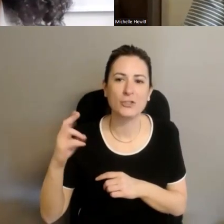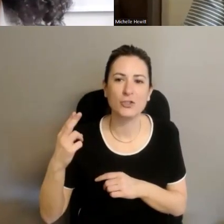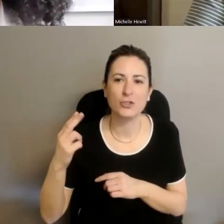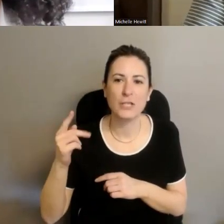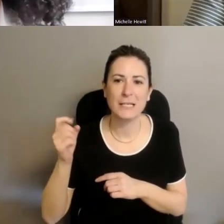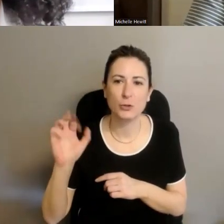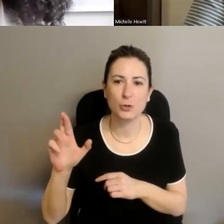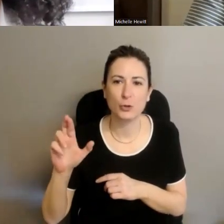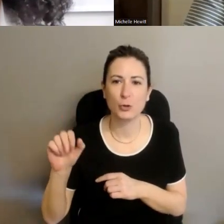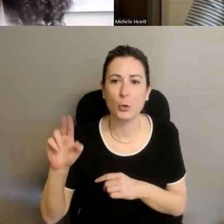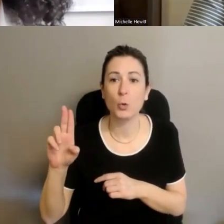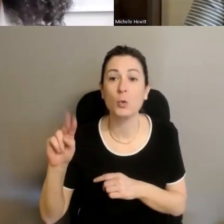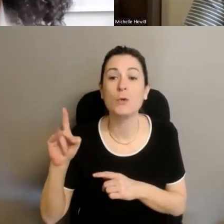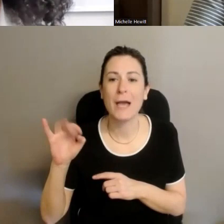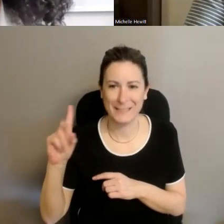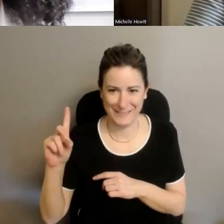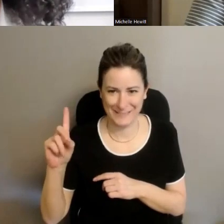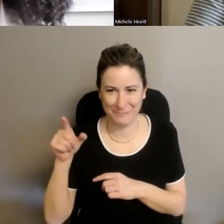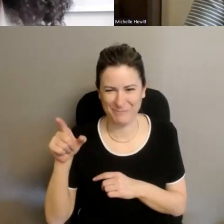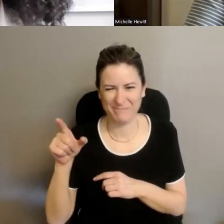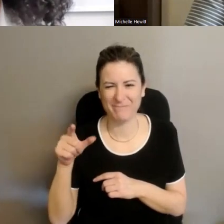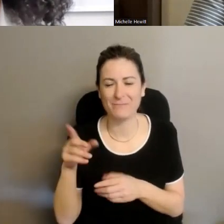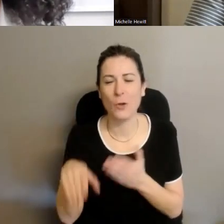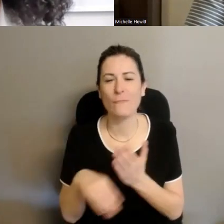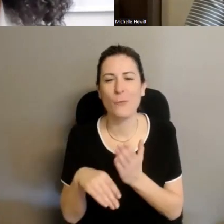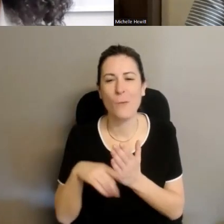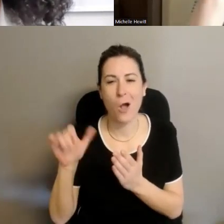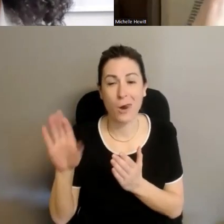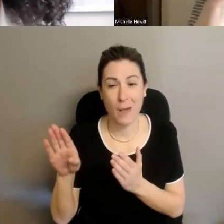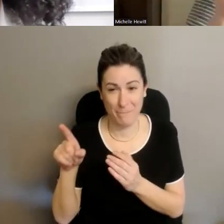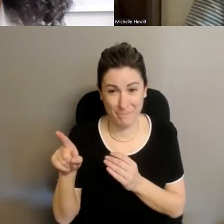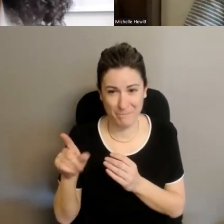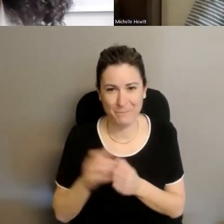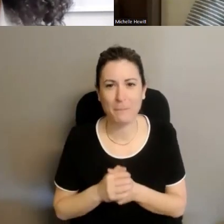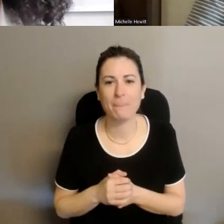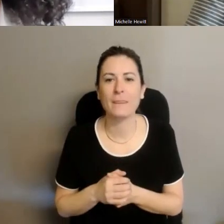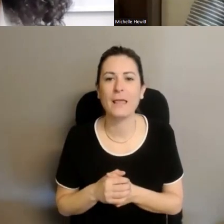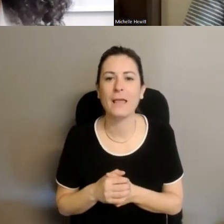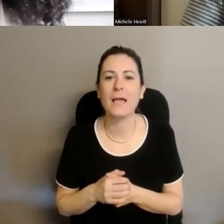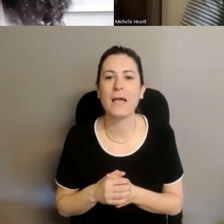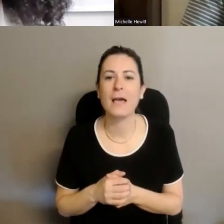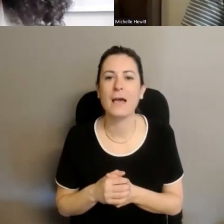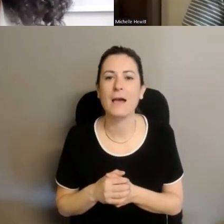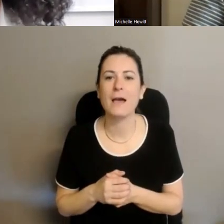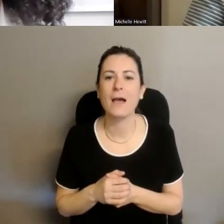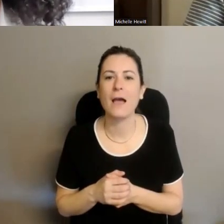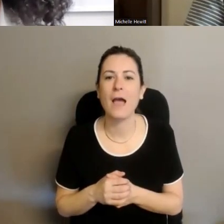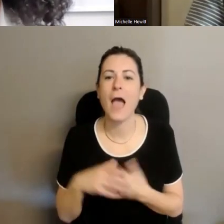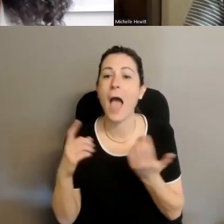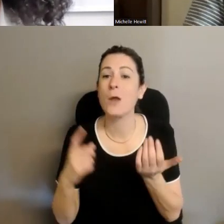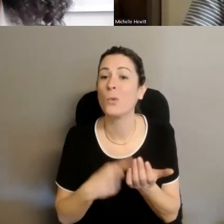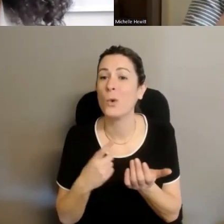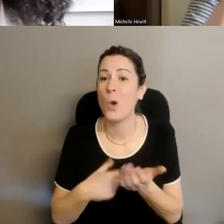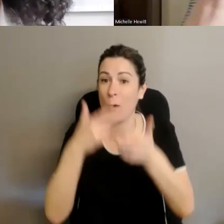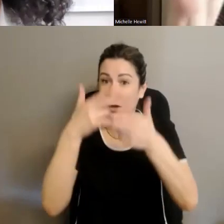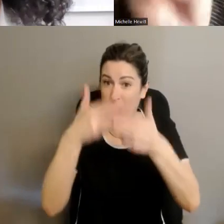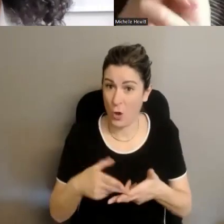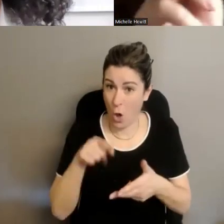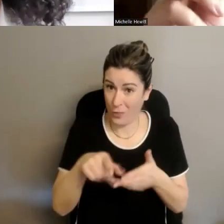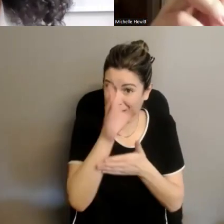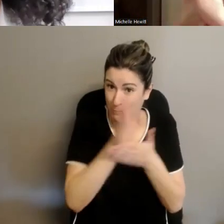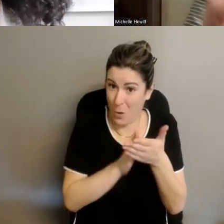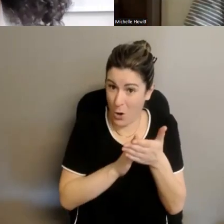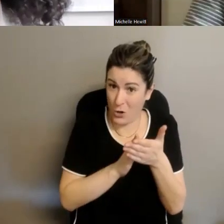from my football club, Manchester United, who used to call this period of the game squeaky bum time. It was when you went into